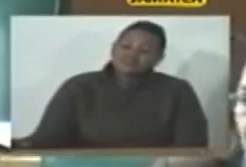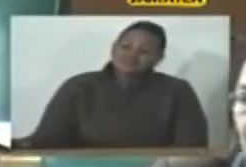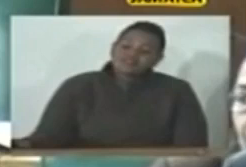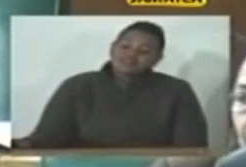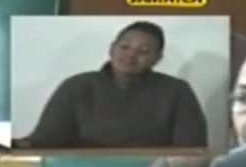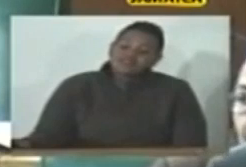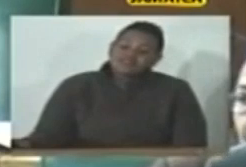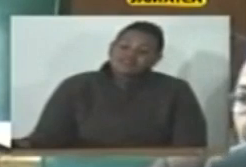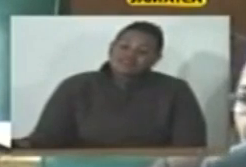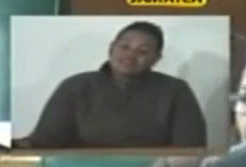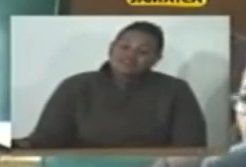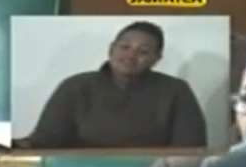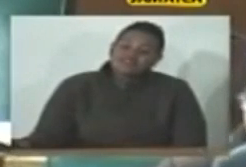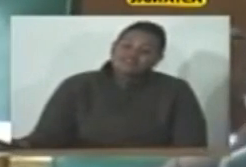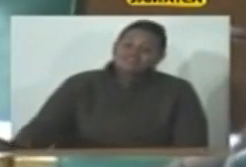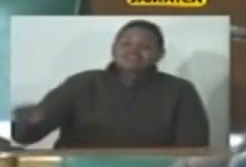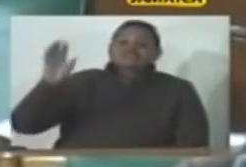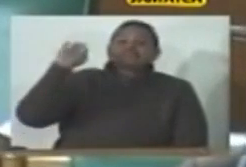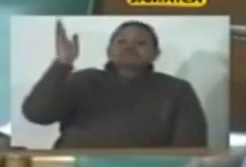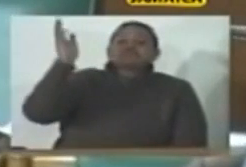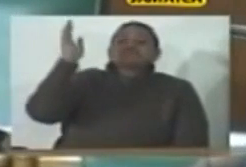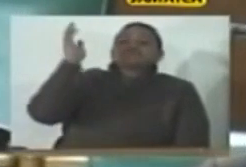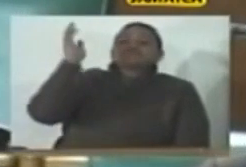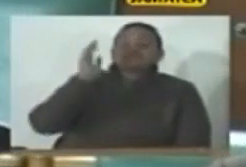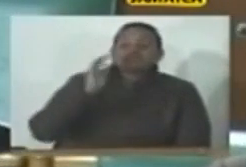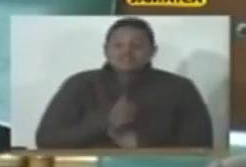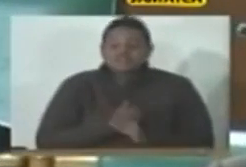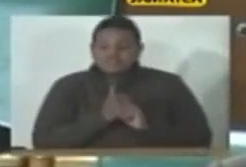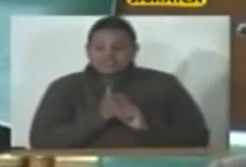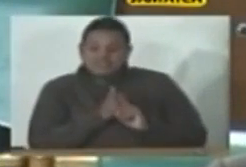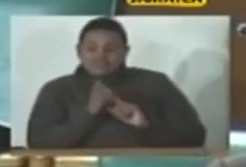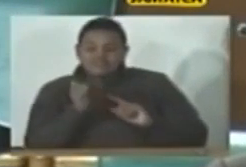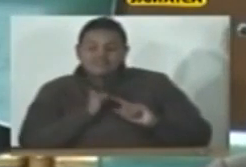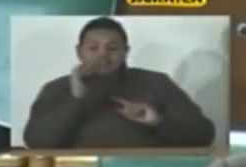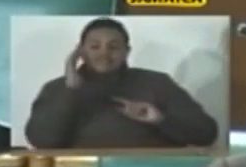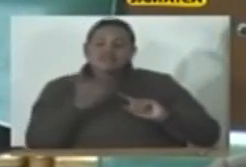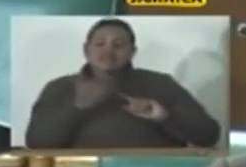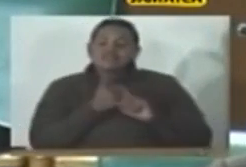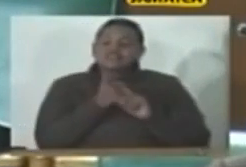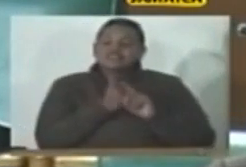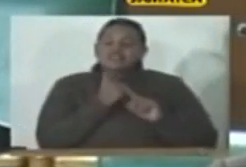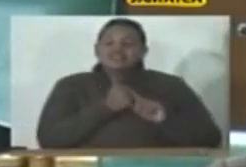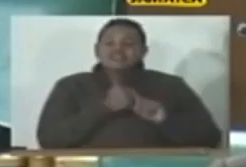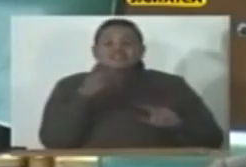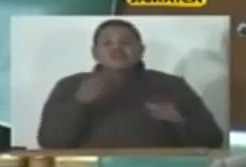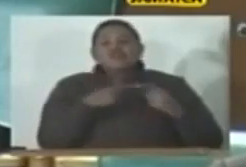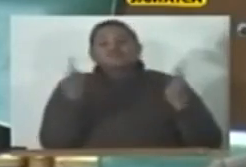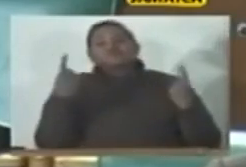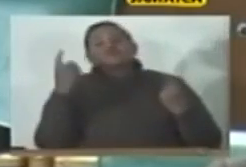invite the opposition spokesman on finance to make his contribution to the appropriations bill.